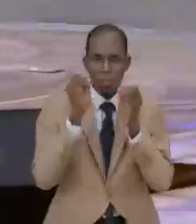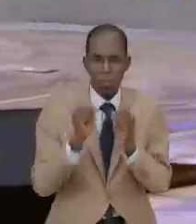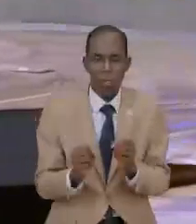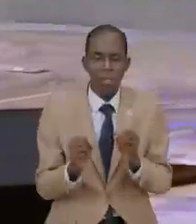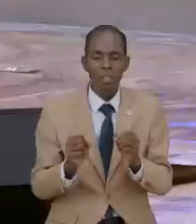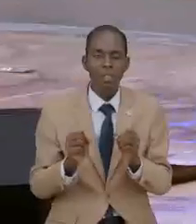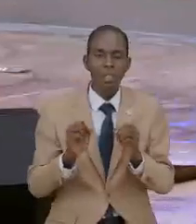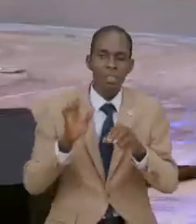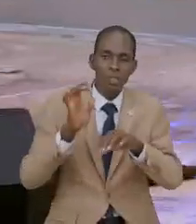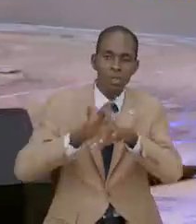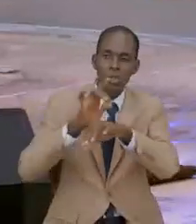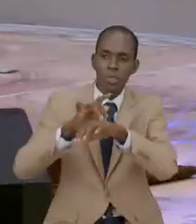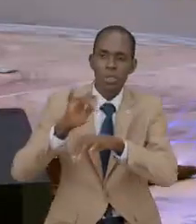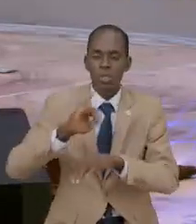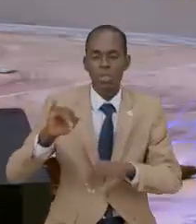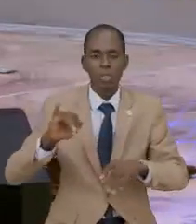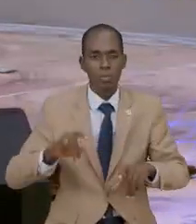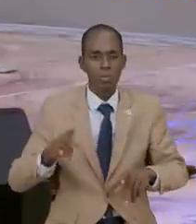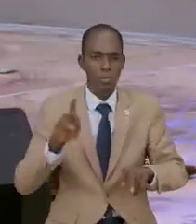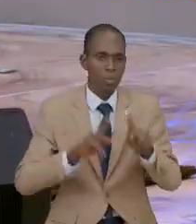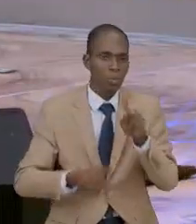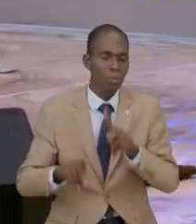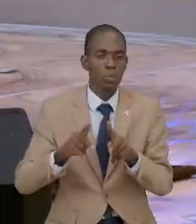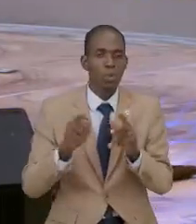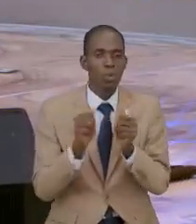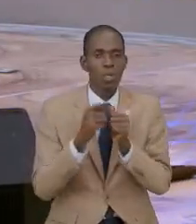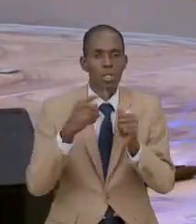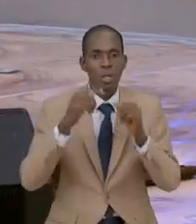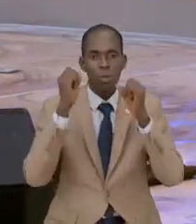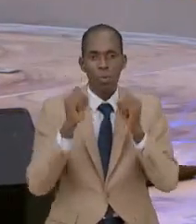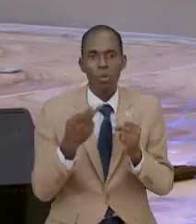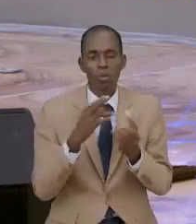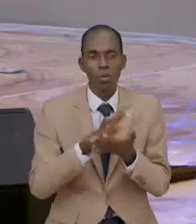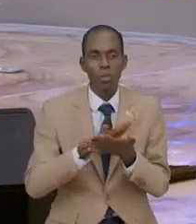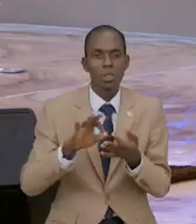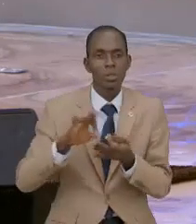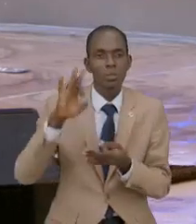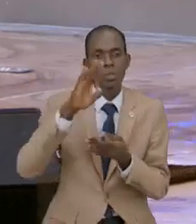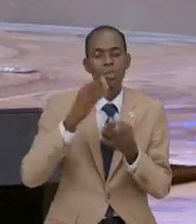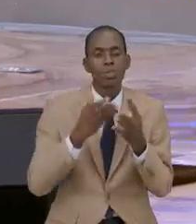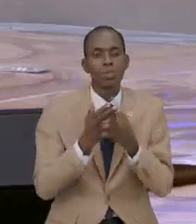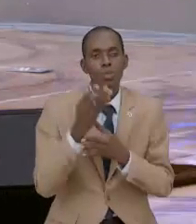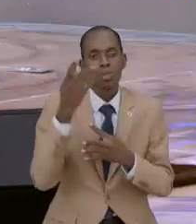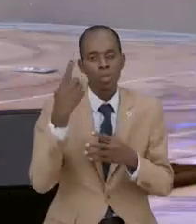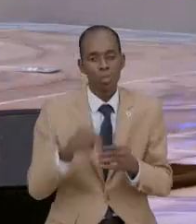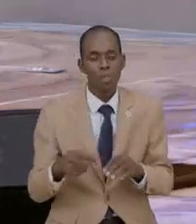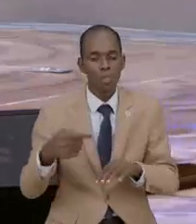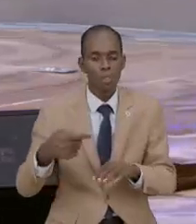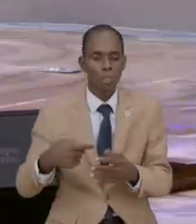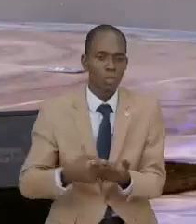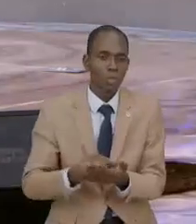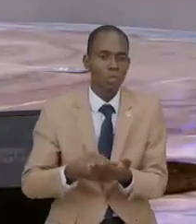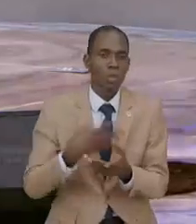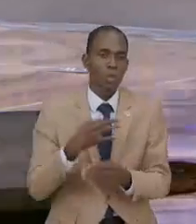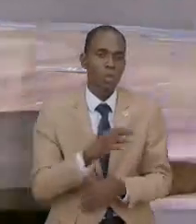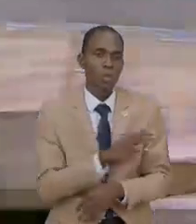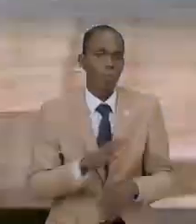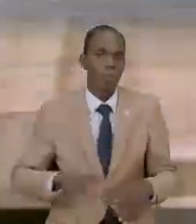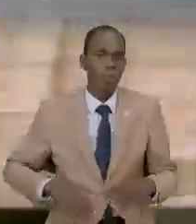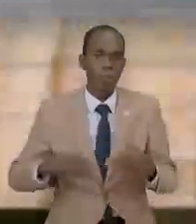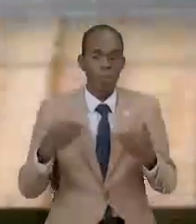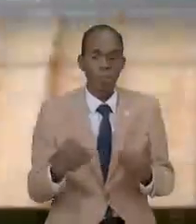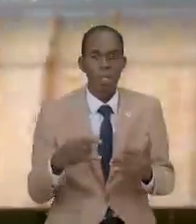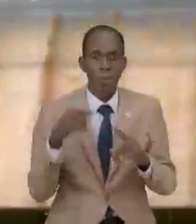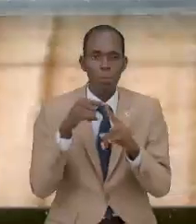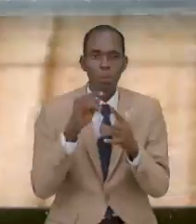world in the power of the Holy Ghost with the gospel of Christ. We'll come to point